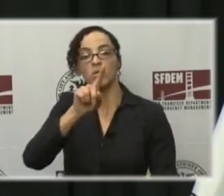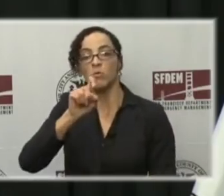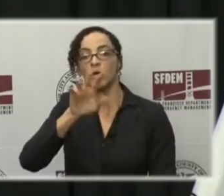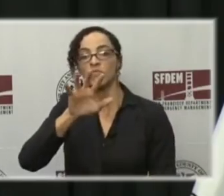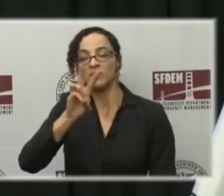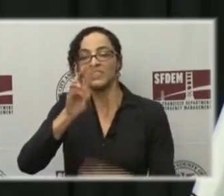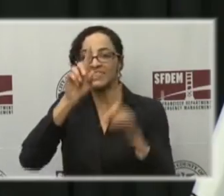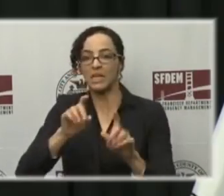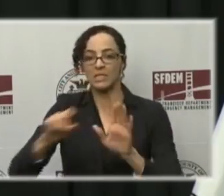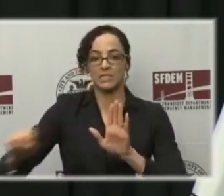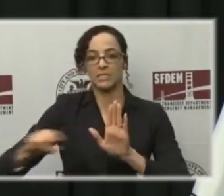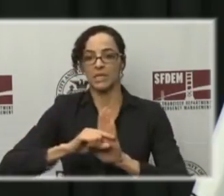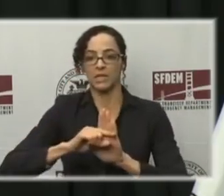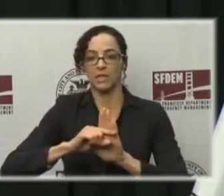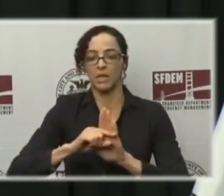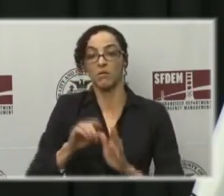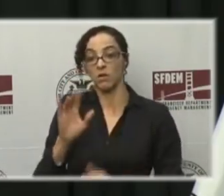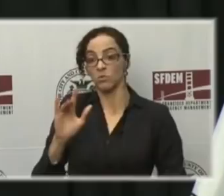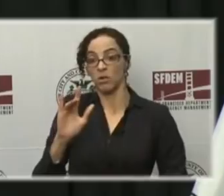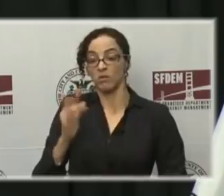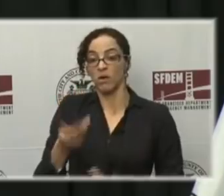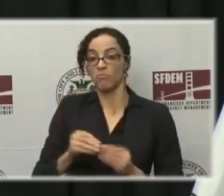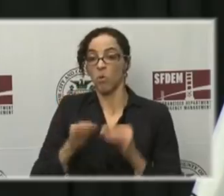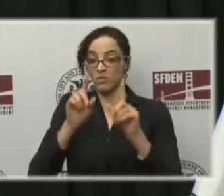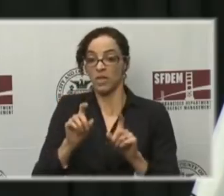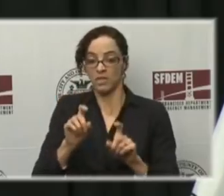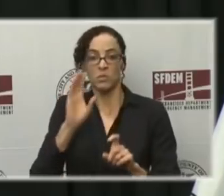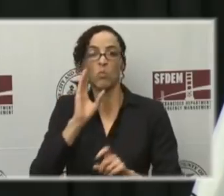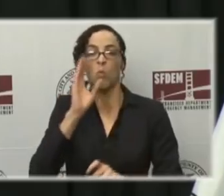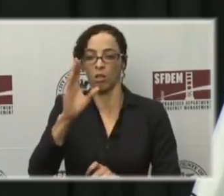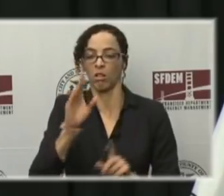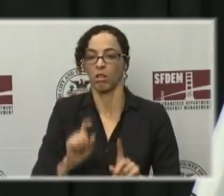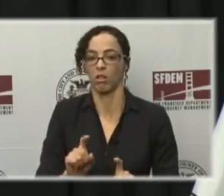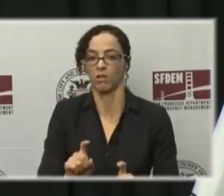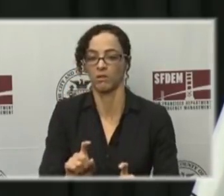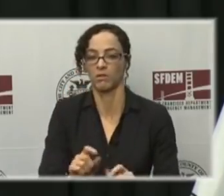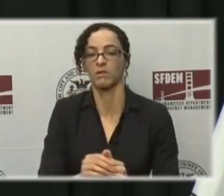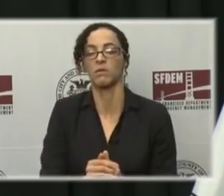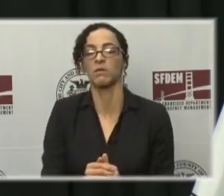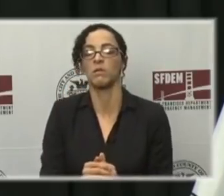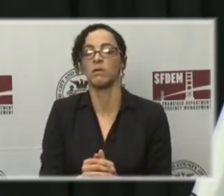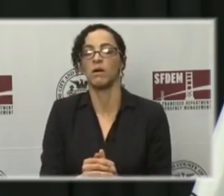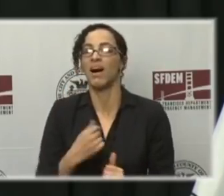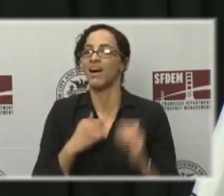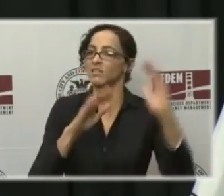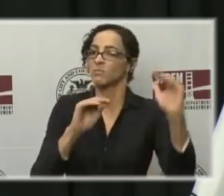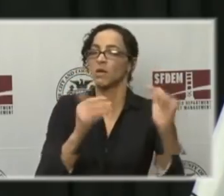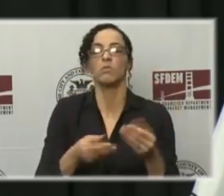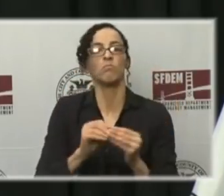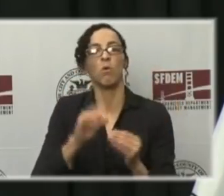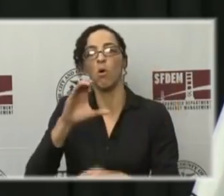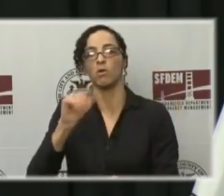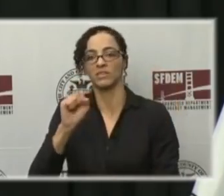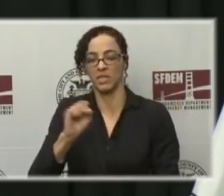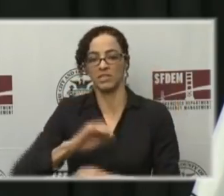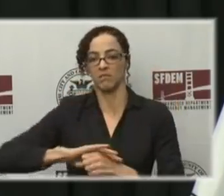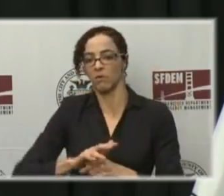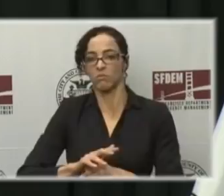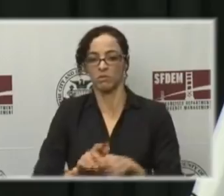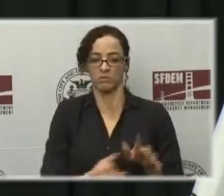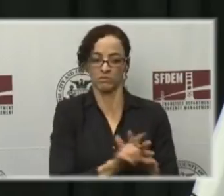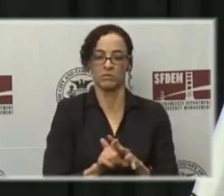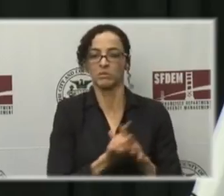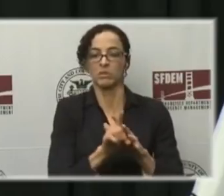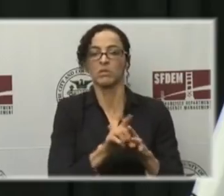tested negative, and 25 more tests are underway. I expect more cases of coronavirus in the Laguna